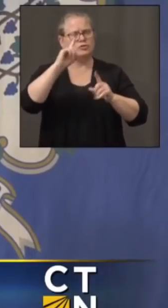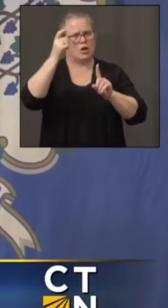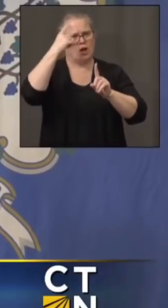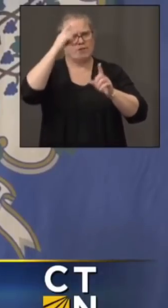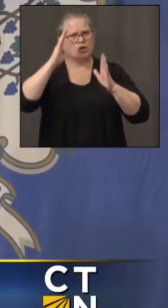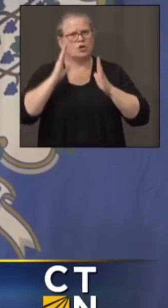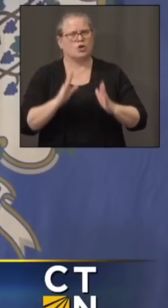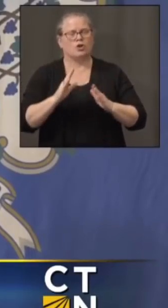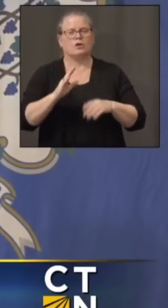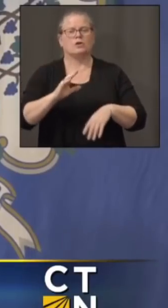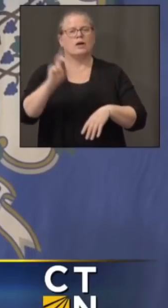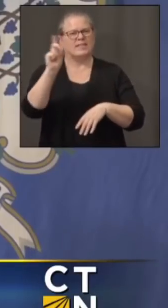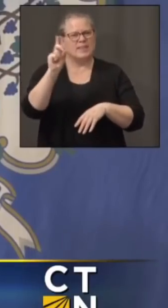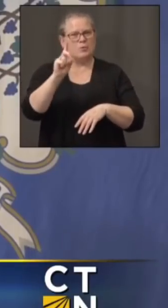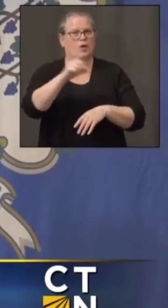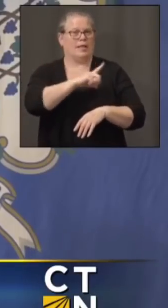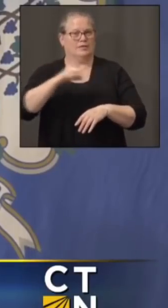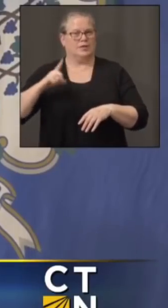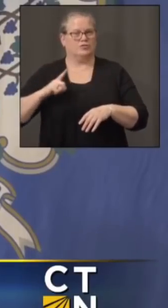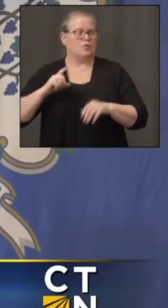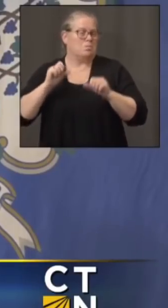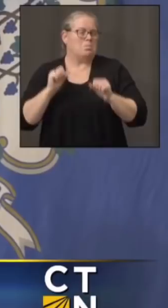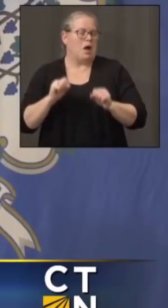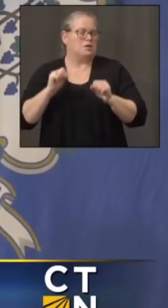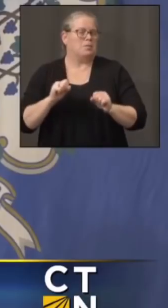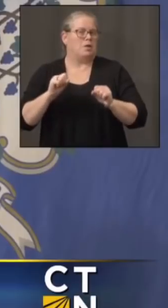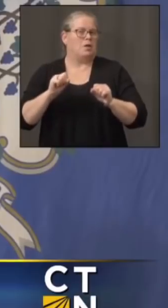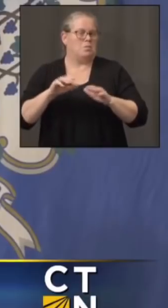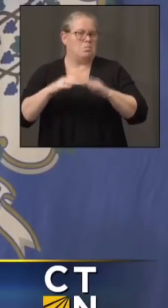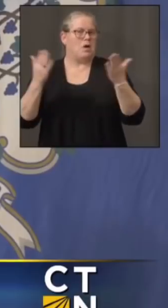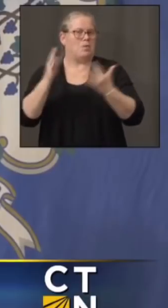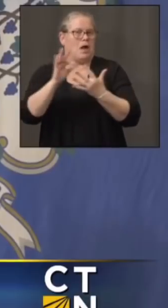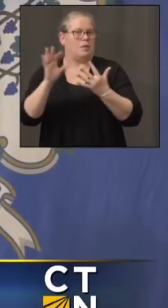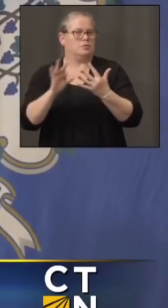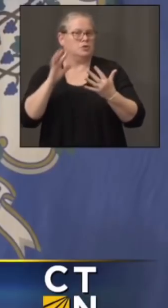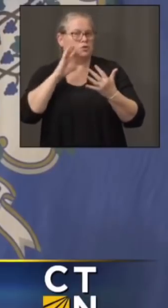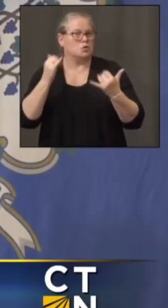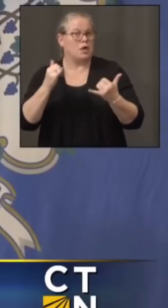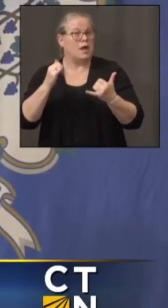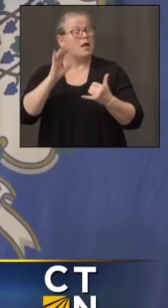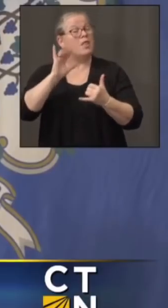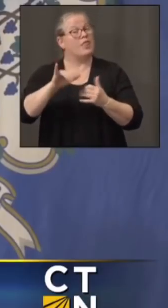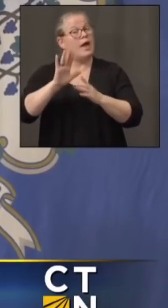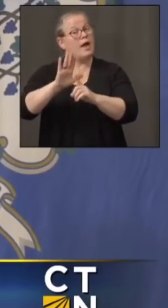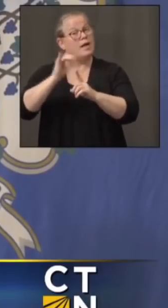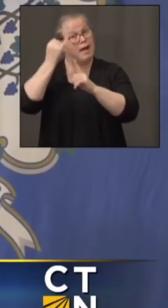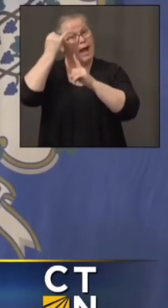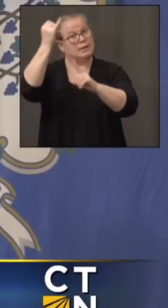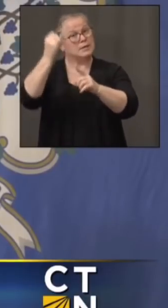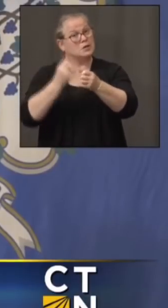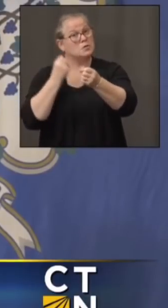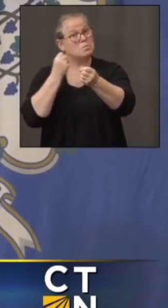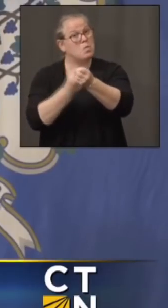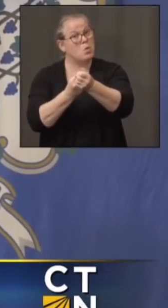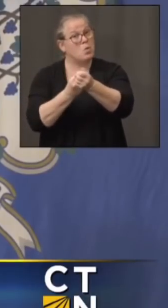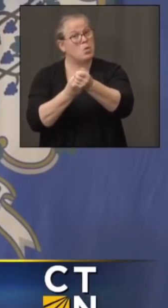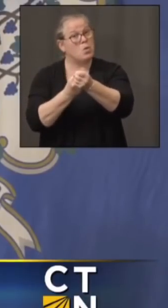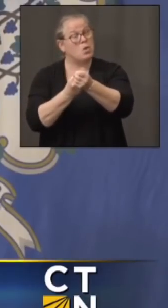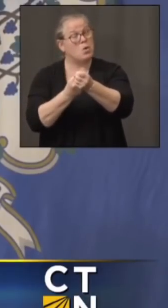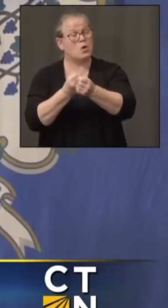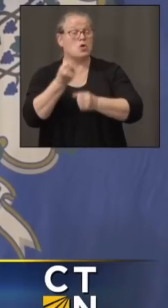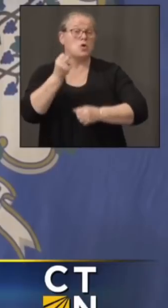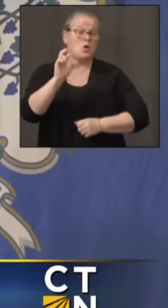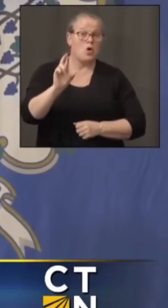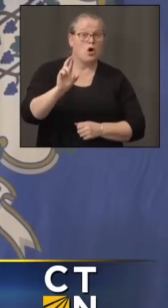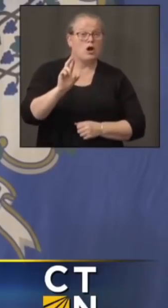potential public option plan today. Are you supportive of that idea? And do you have any concerns about, it